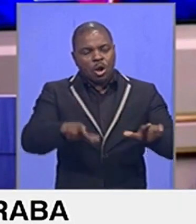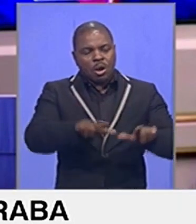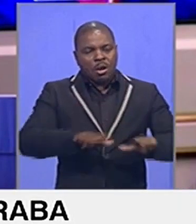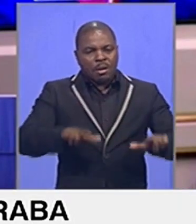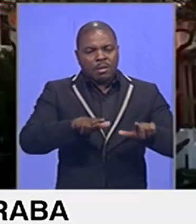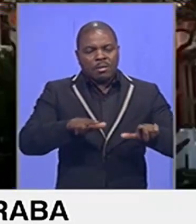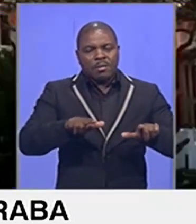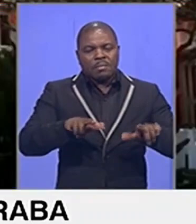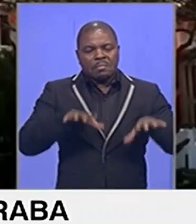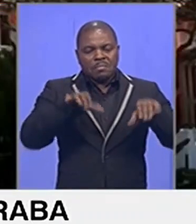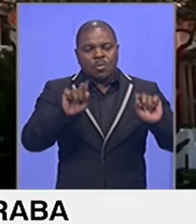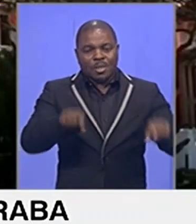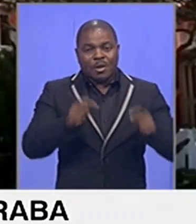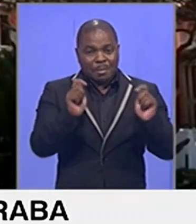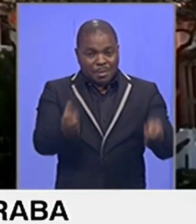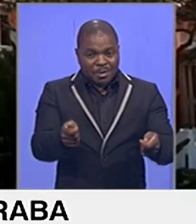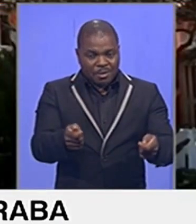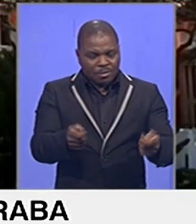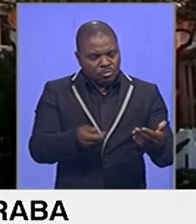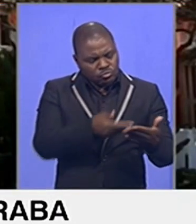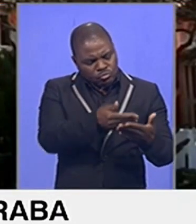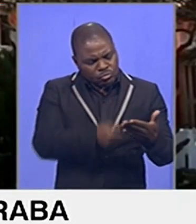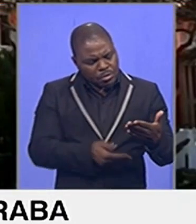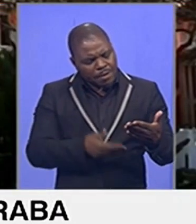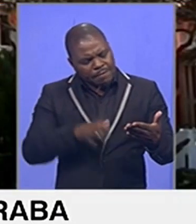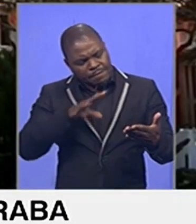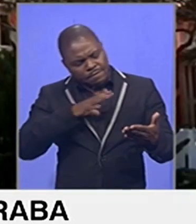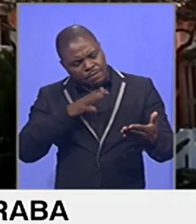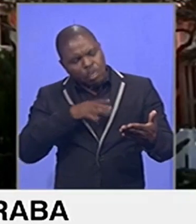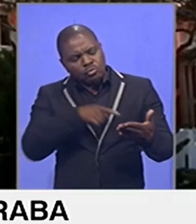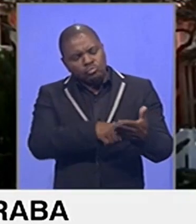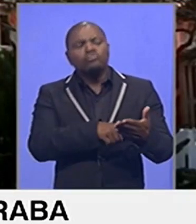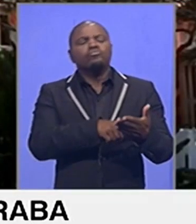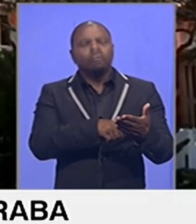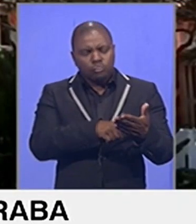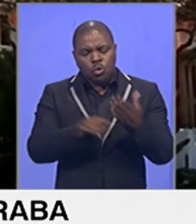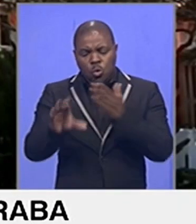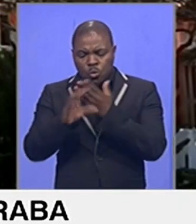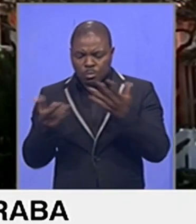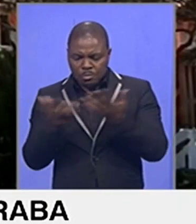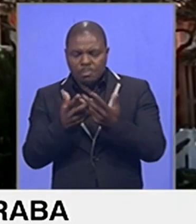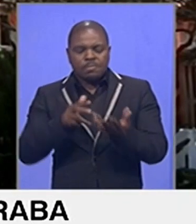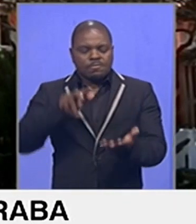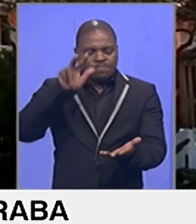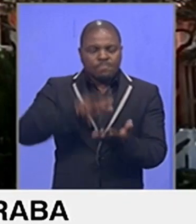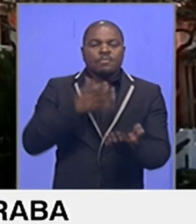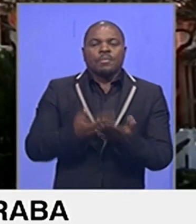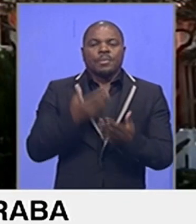ditlhapiso hang ha sa ikgotsofaditse hore se ikamahanya le molao wa motheo.